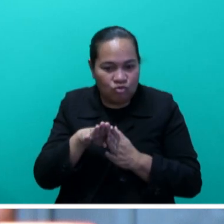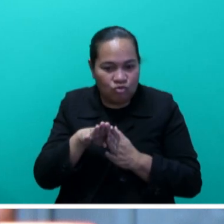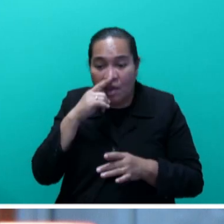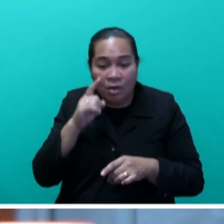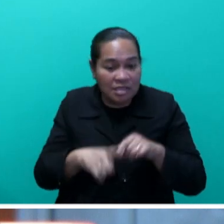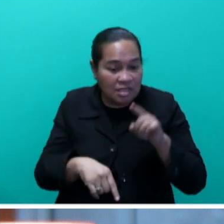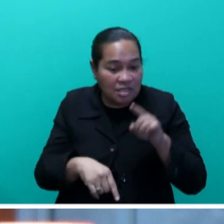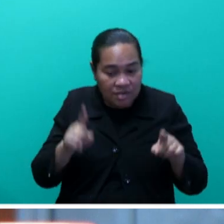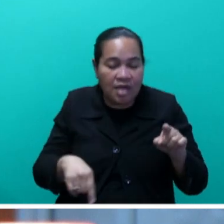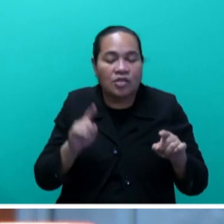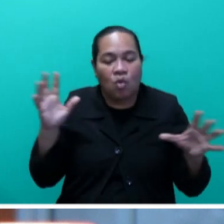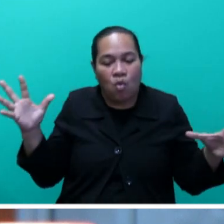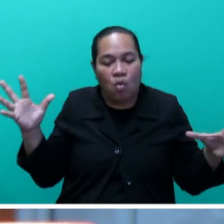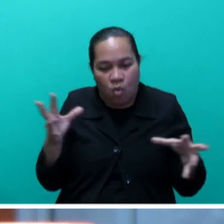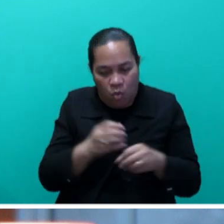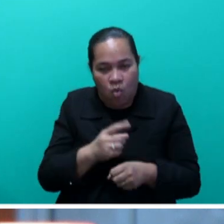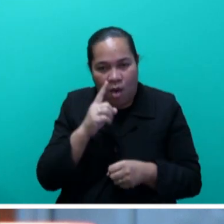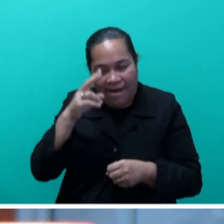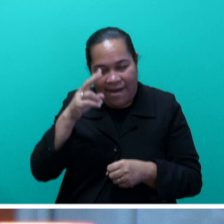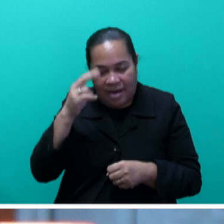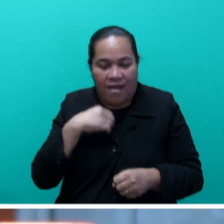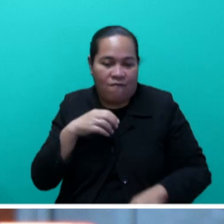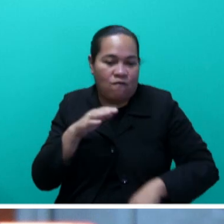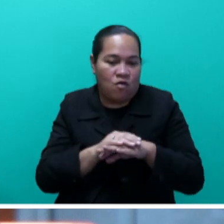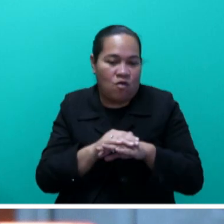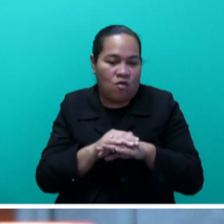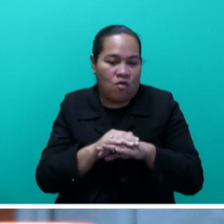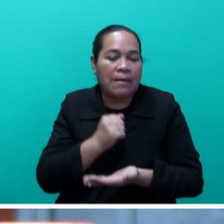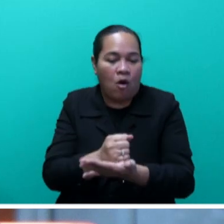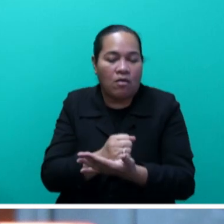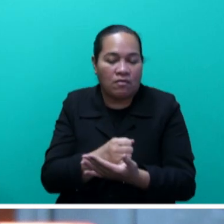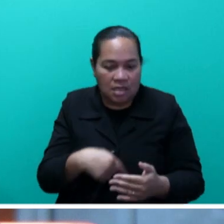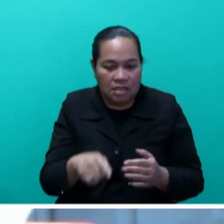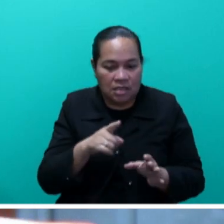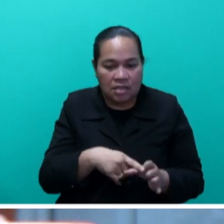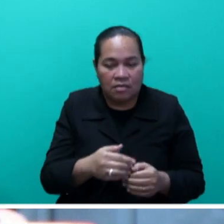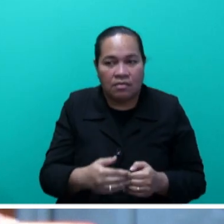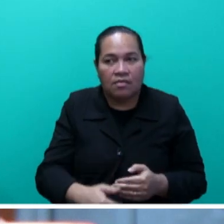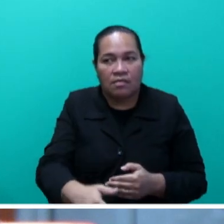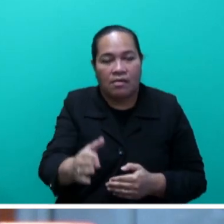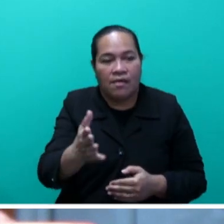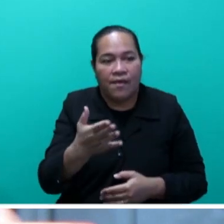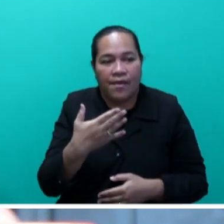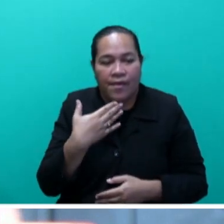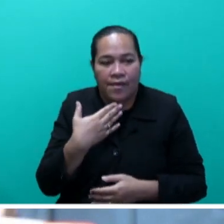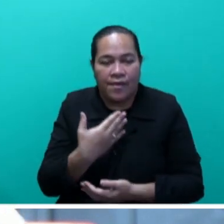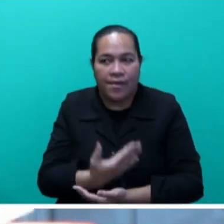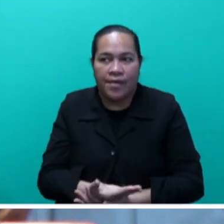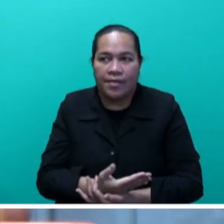and as one nation. I fully support and commend the budget for financial year 2024-2025. Thank you, Mr. Speaker. Sir.